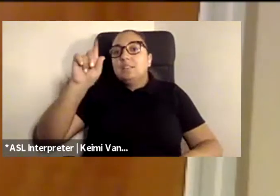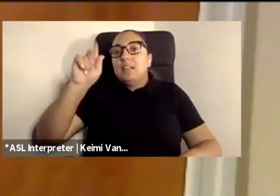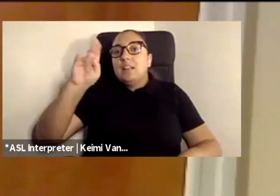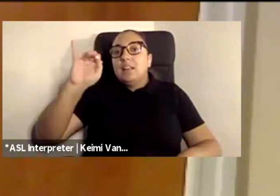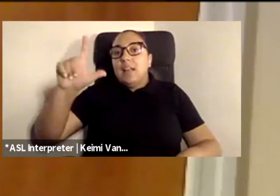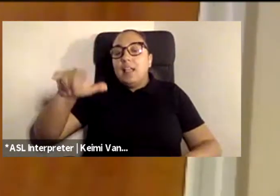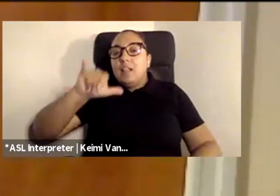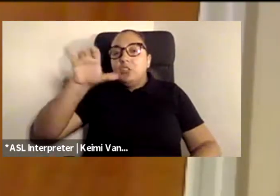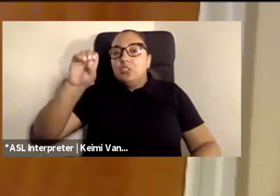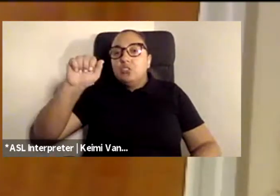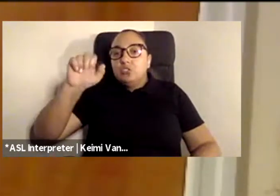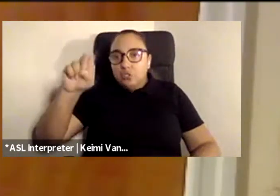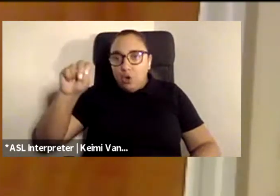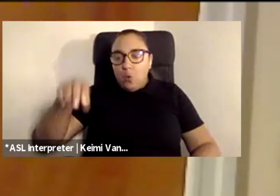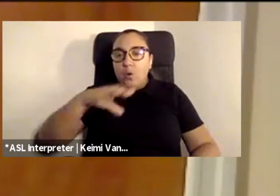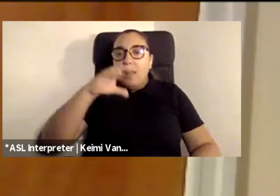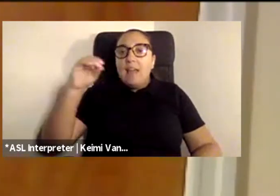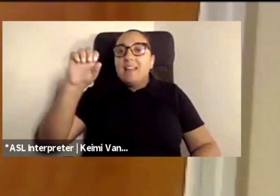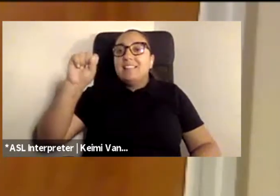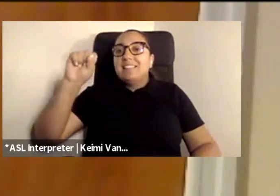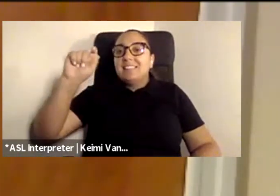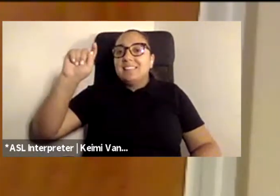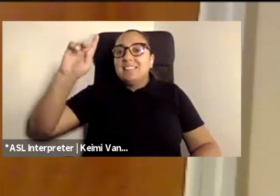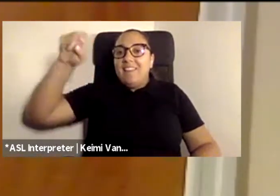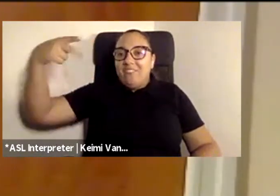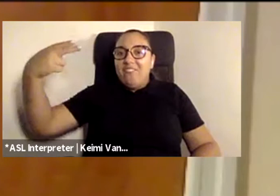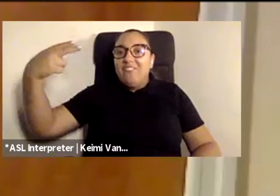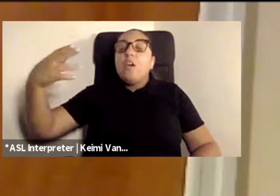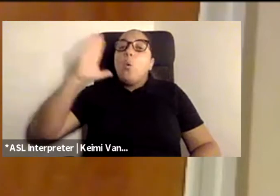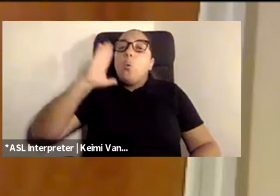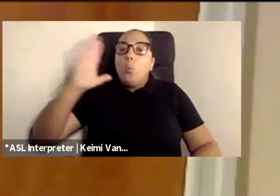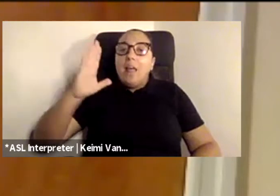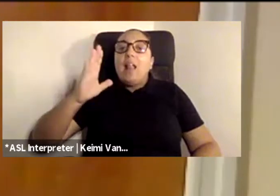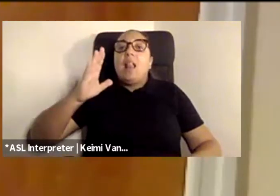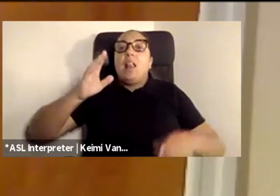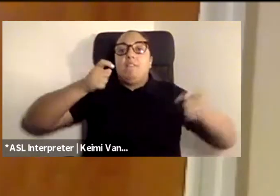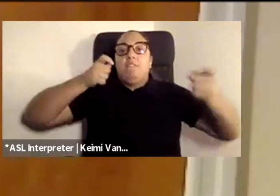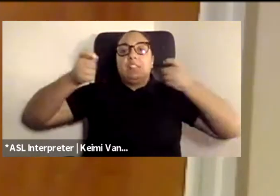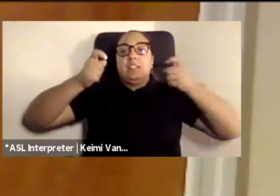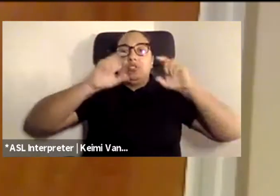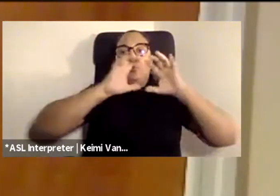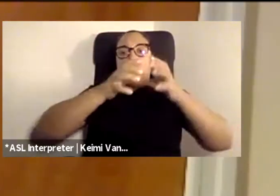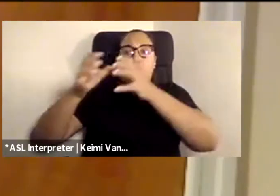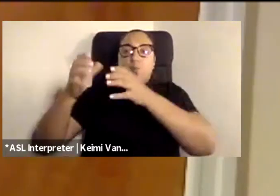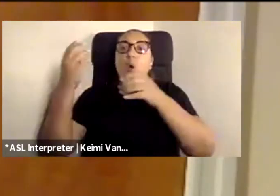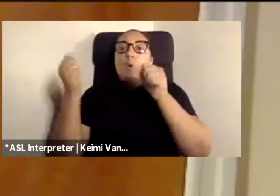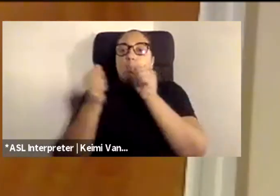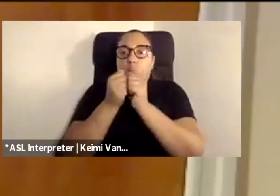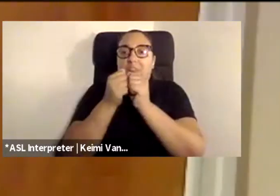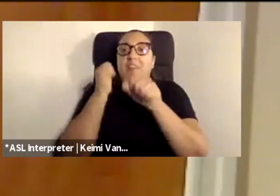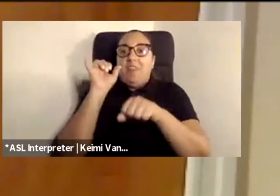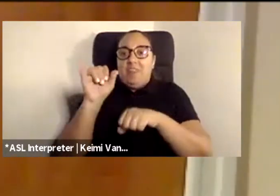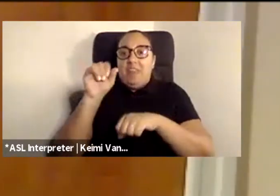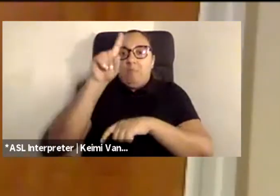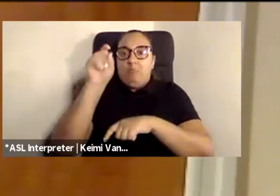Bradford, and Steph Rivas will be facilitating the group through the prompt. Each individual will have approximately